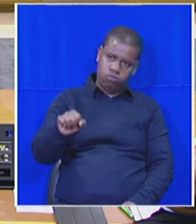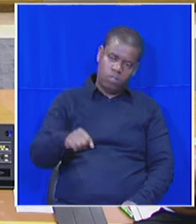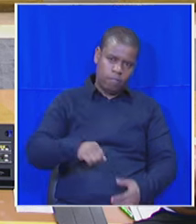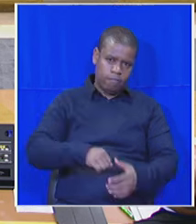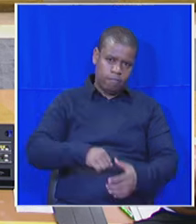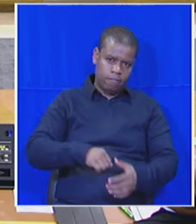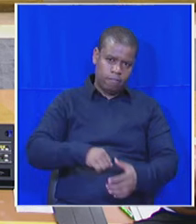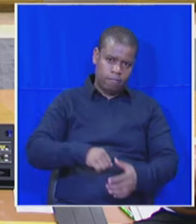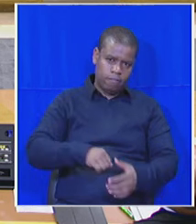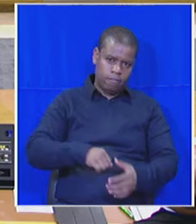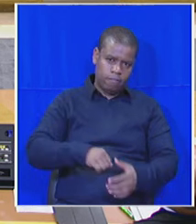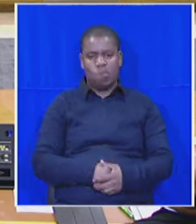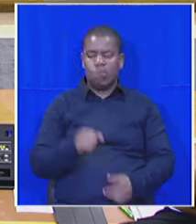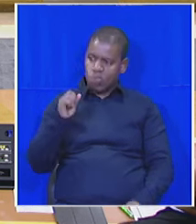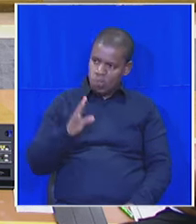our rules